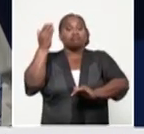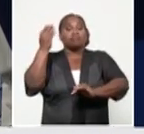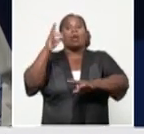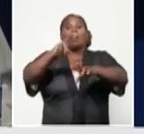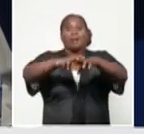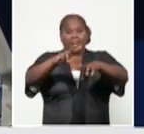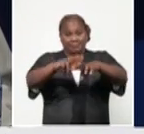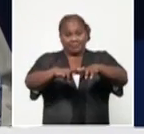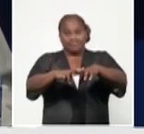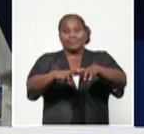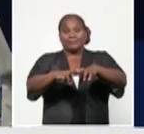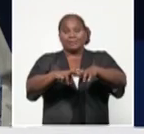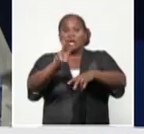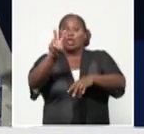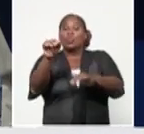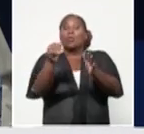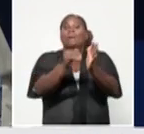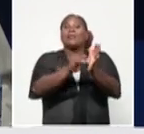2,584,